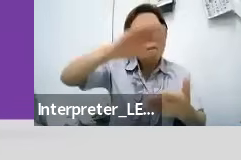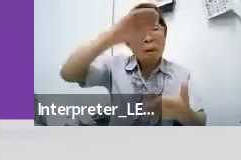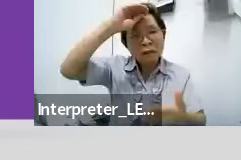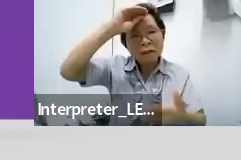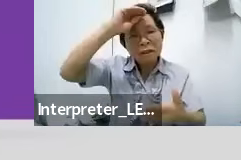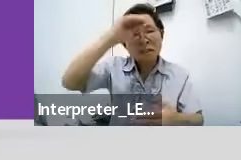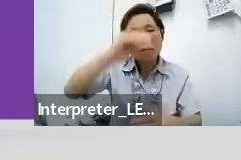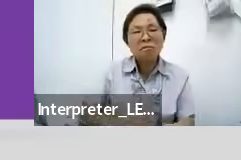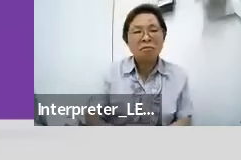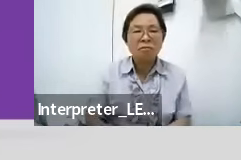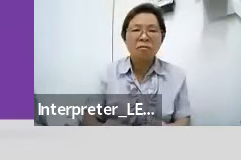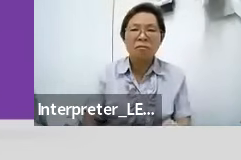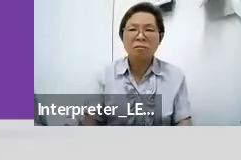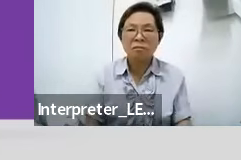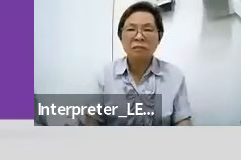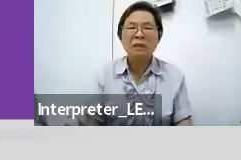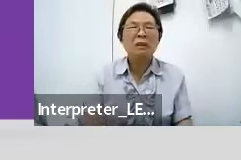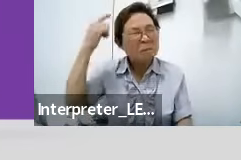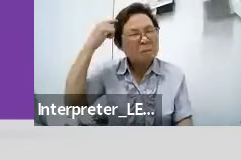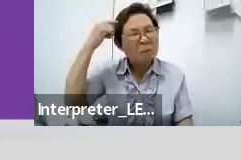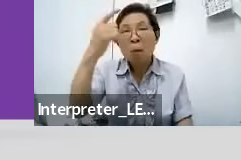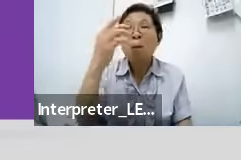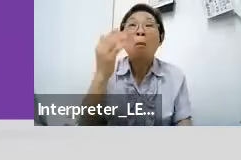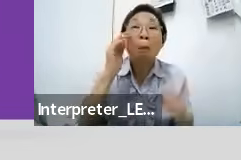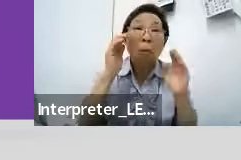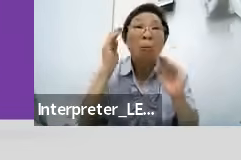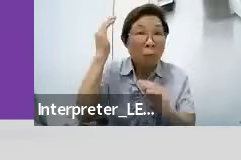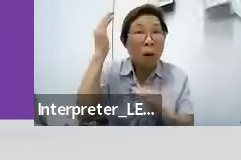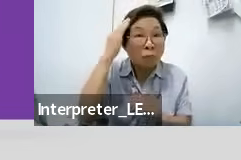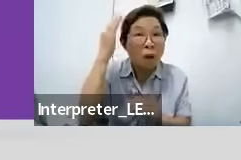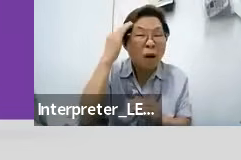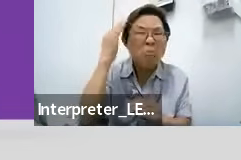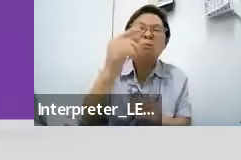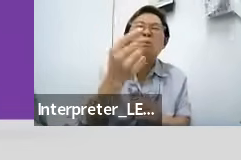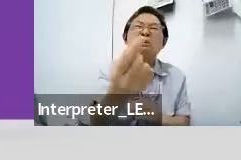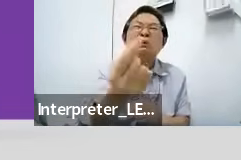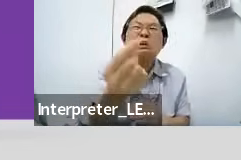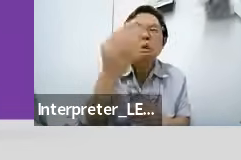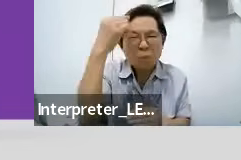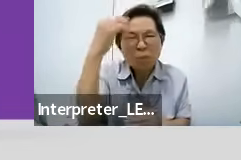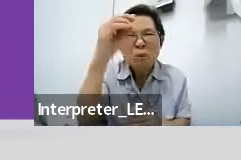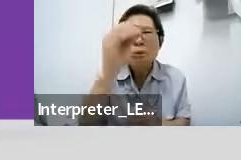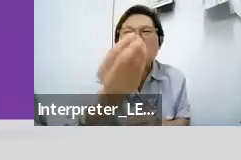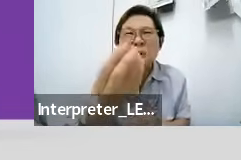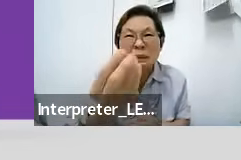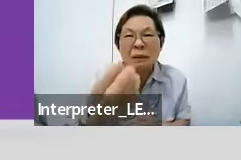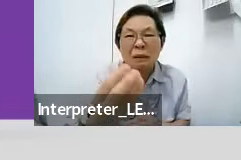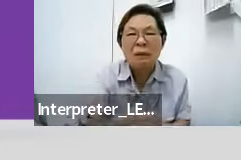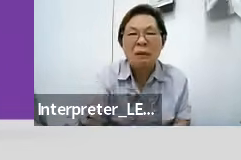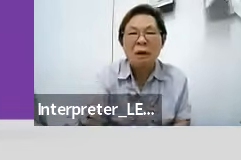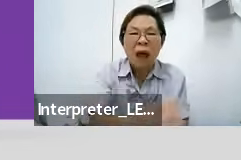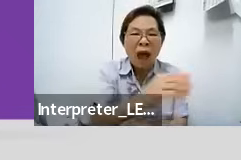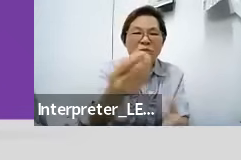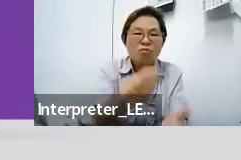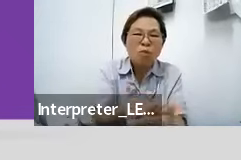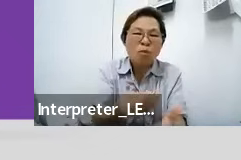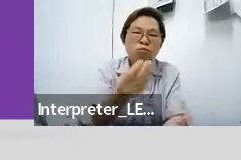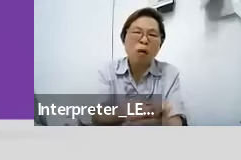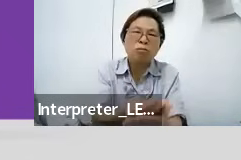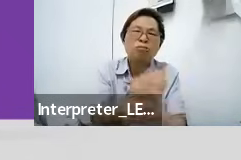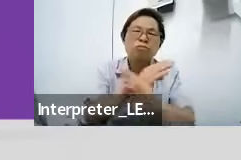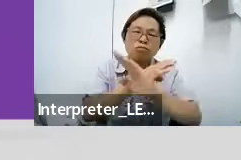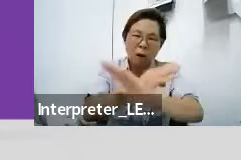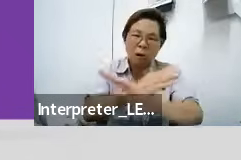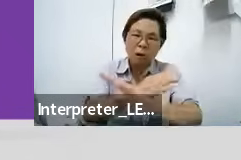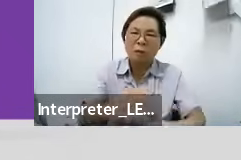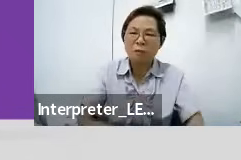limited awareness and information accessibility, and also financial barriers to intervention. So let's look at